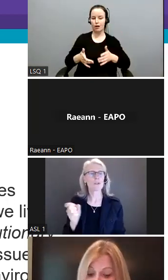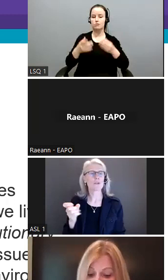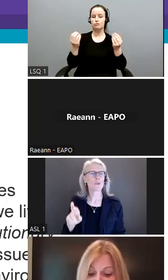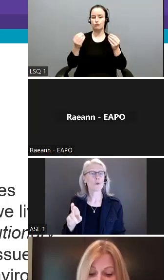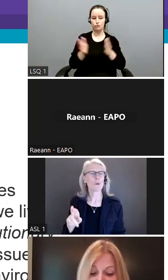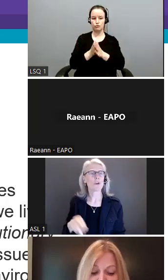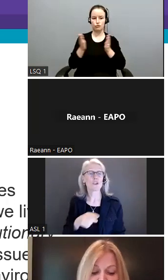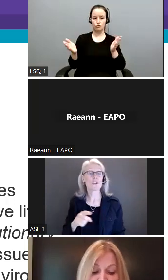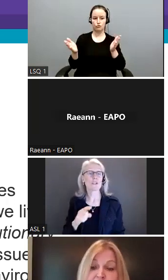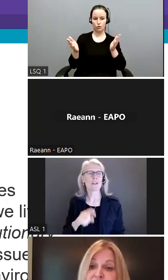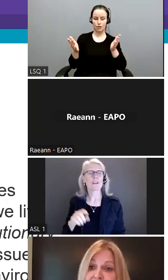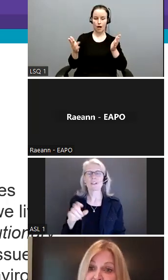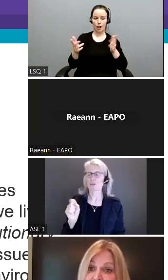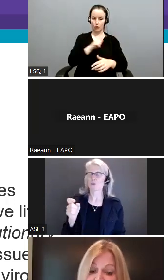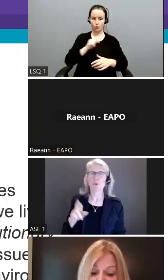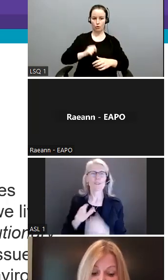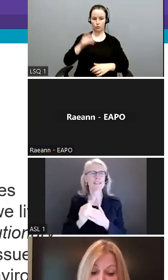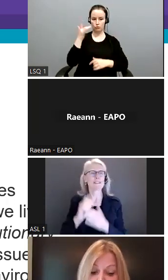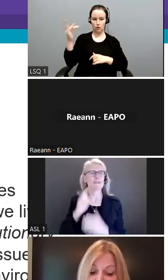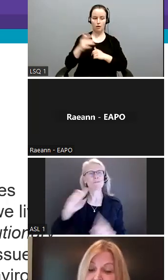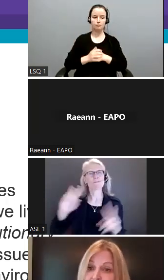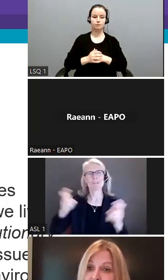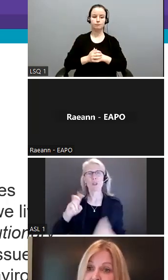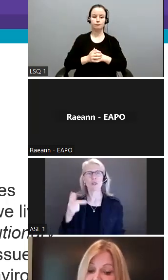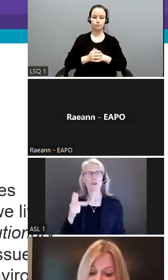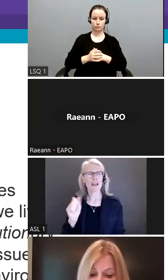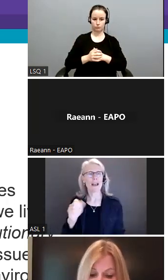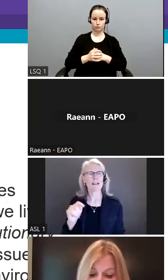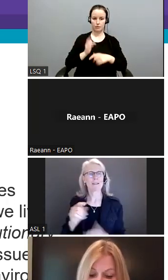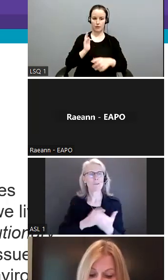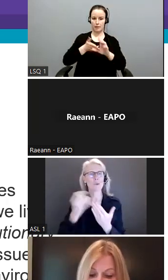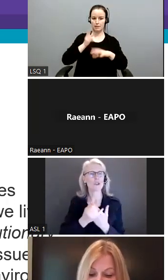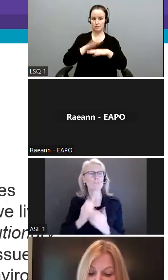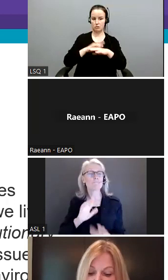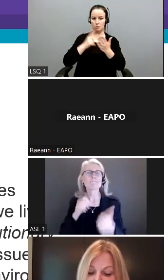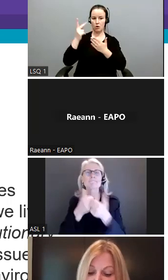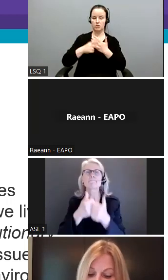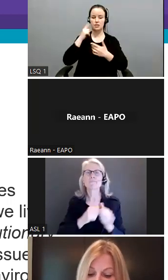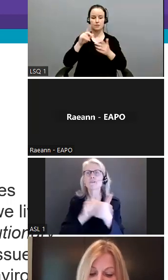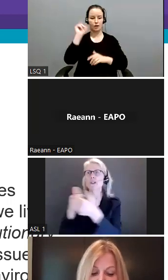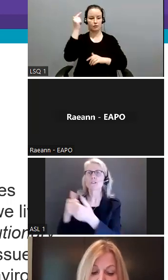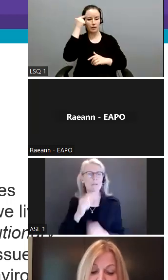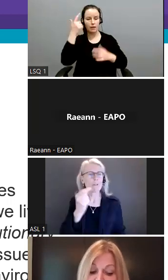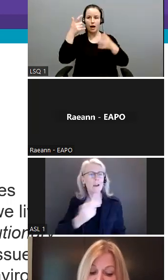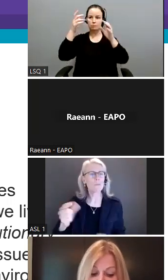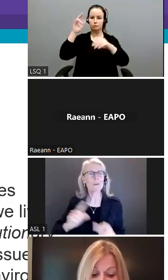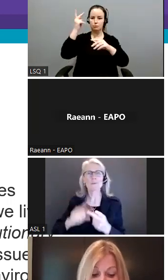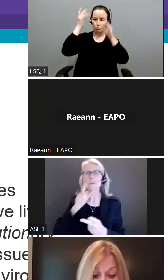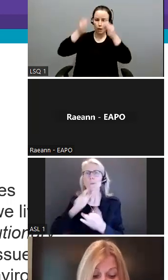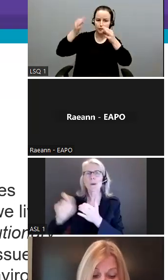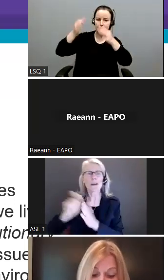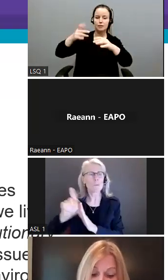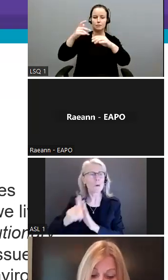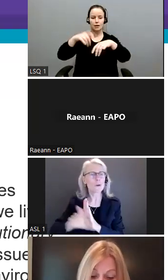Act project, which challenges governments, policymakers, and institutions to improve the way we live in later